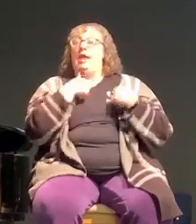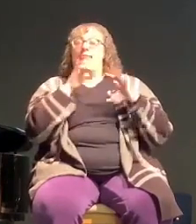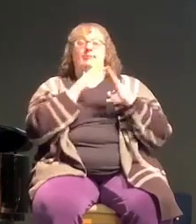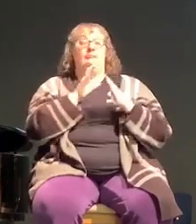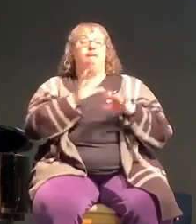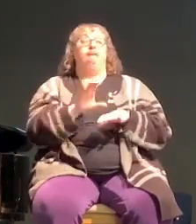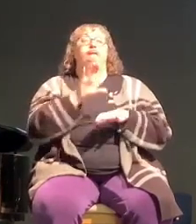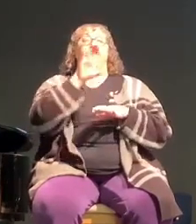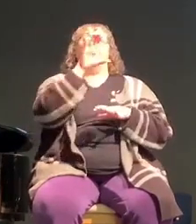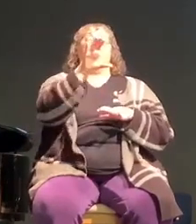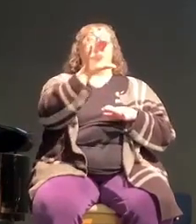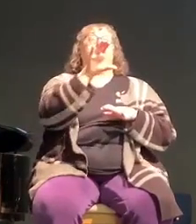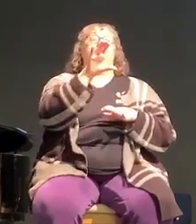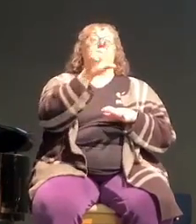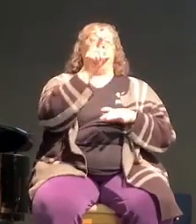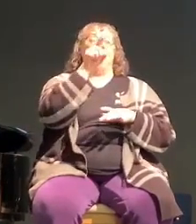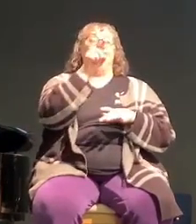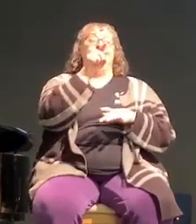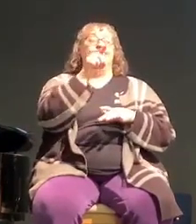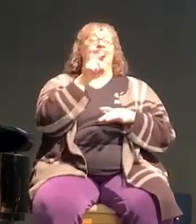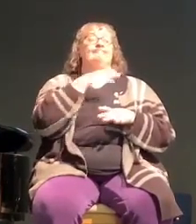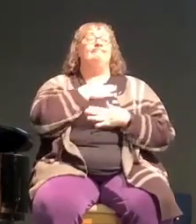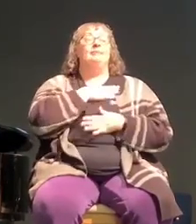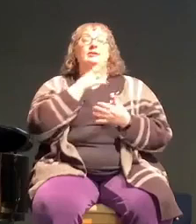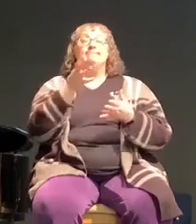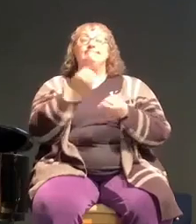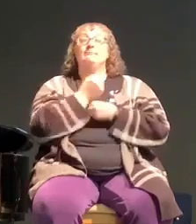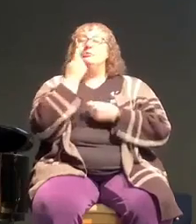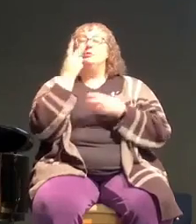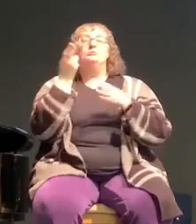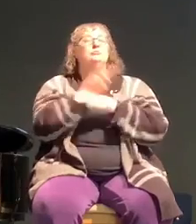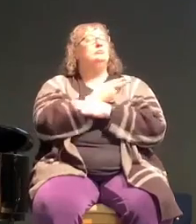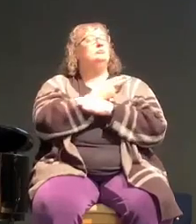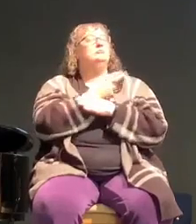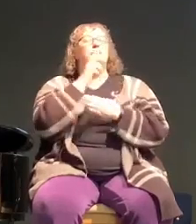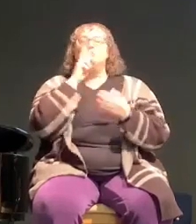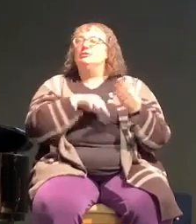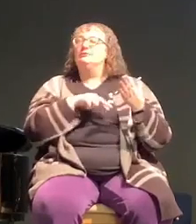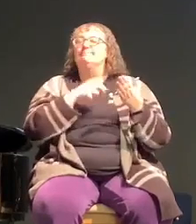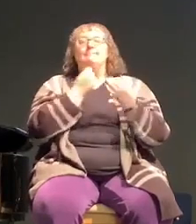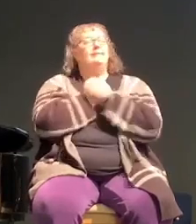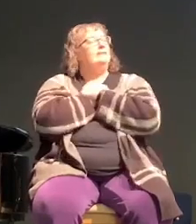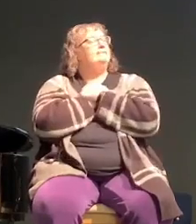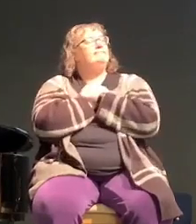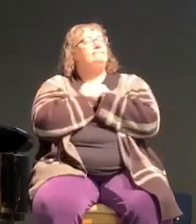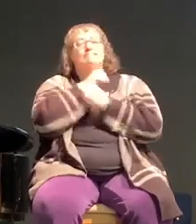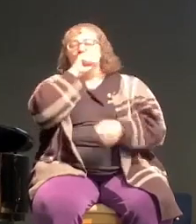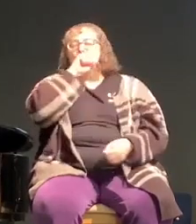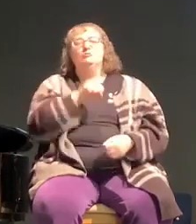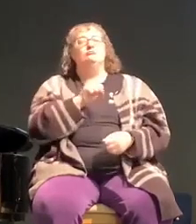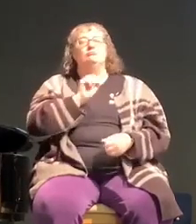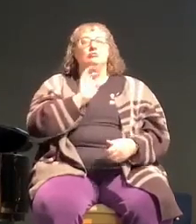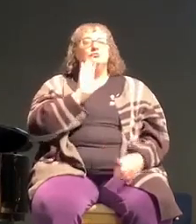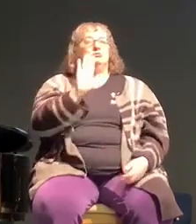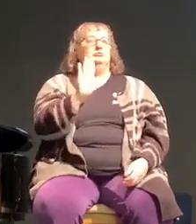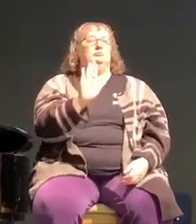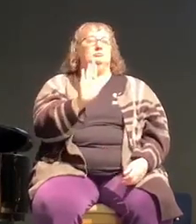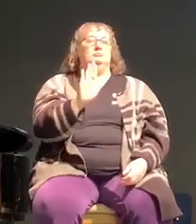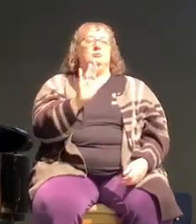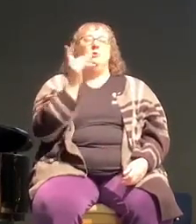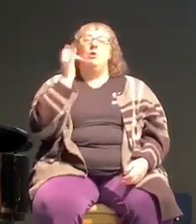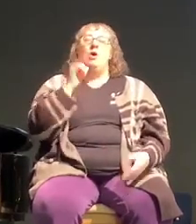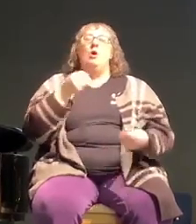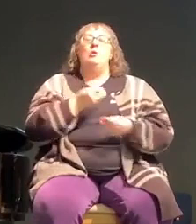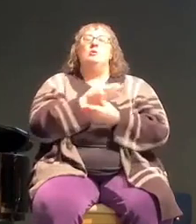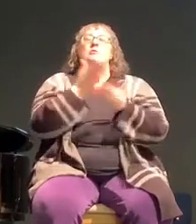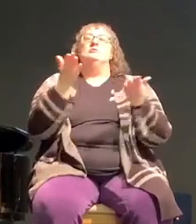we have a stack of them right there in the back. Please take one, use it, read it, love it. It's yours. We will always